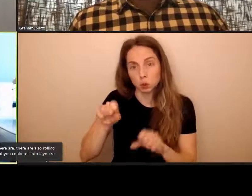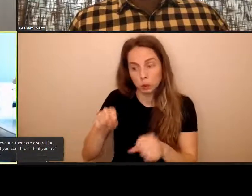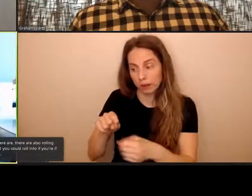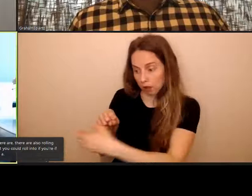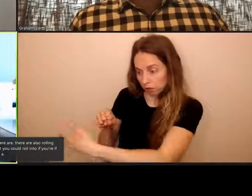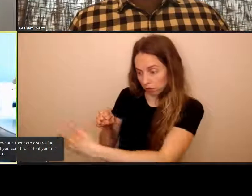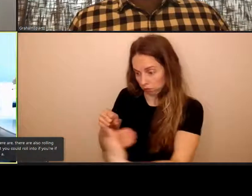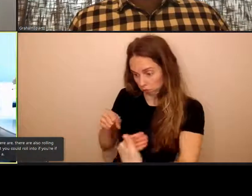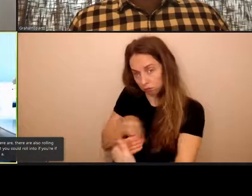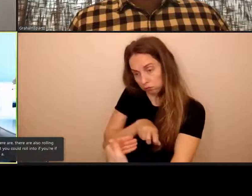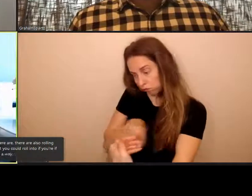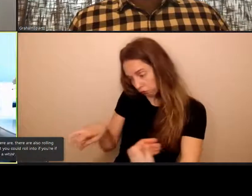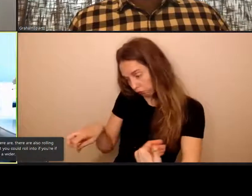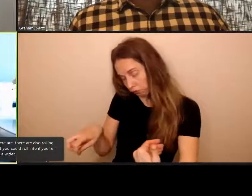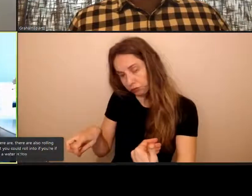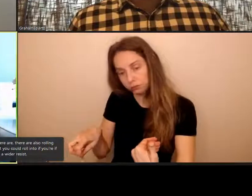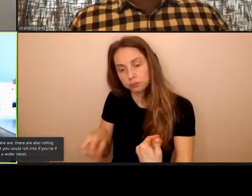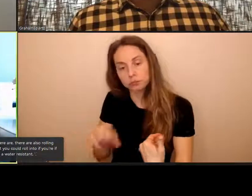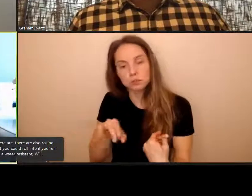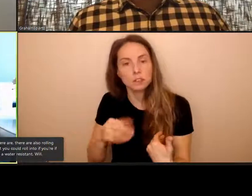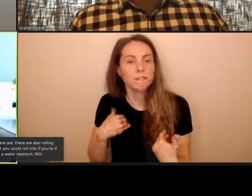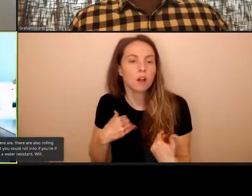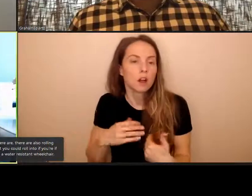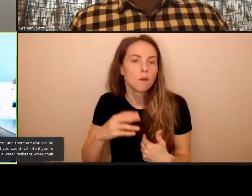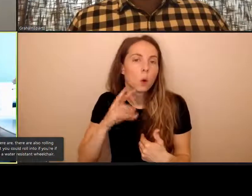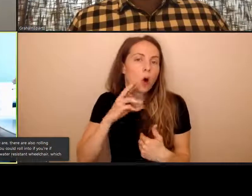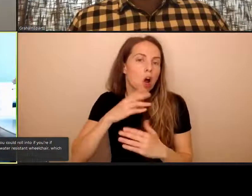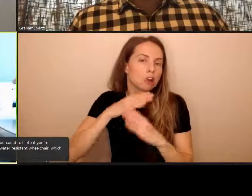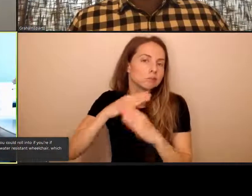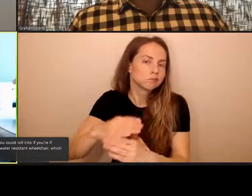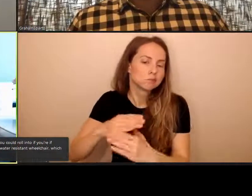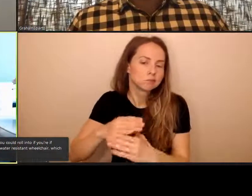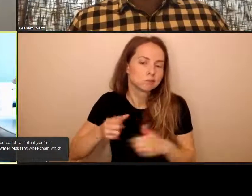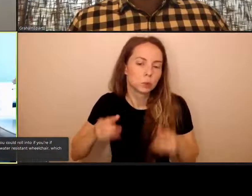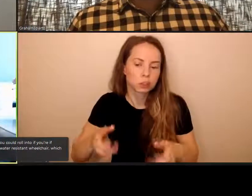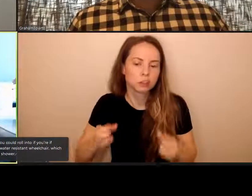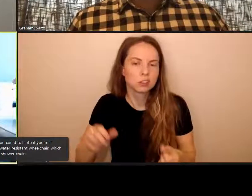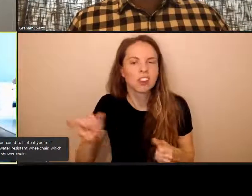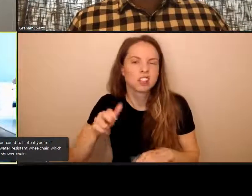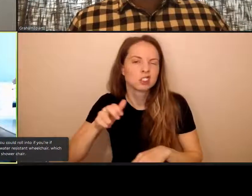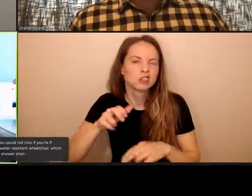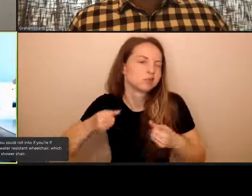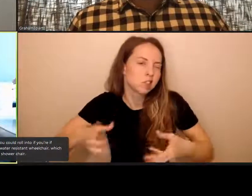a water-resistant wheelchair, which is usually like a shower chair.